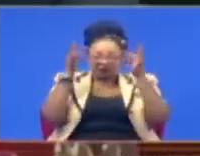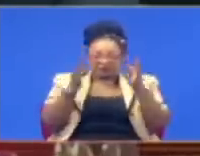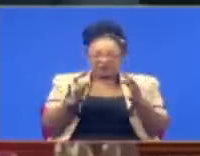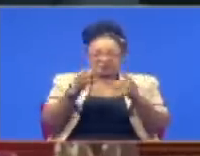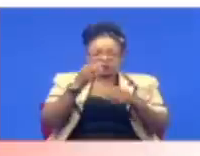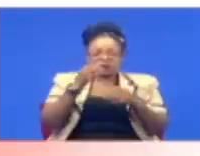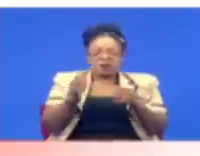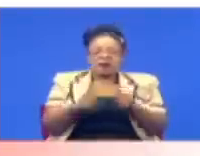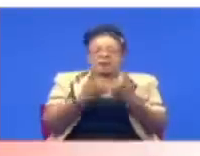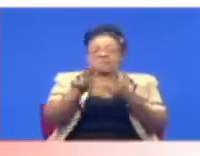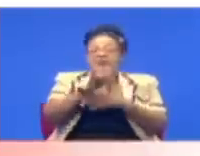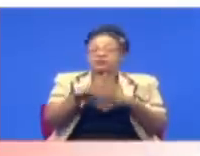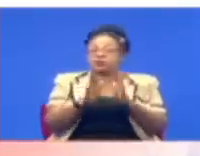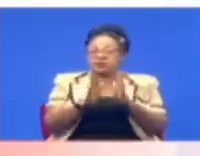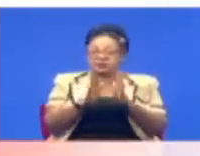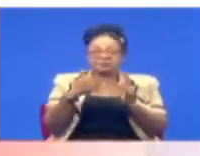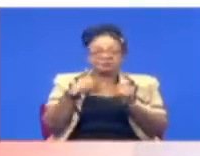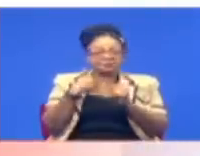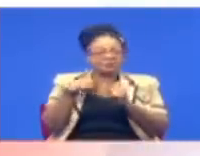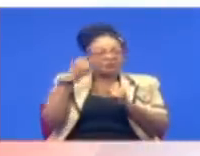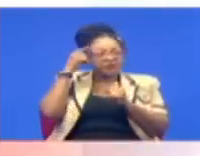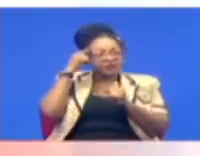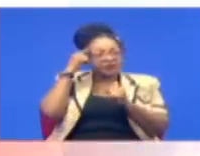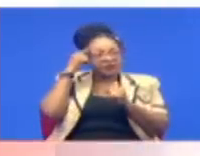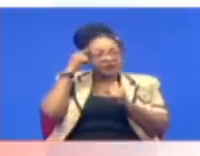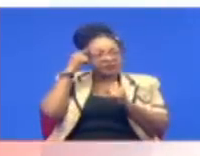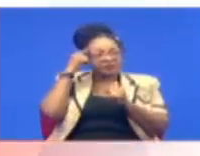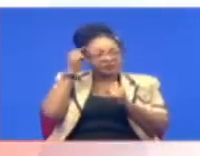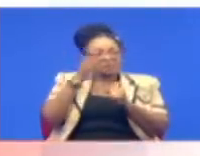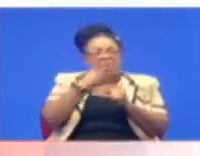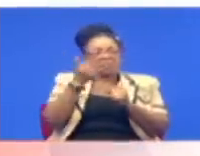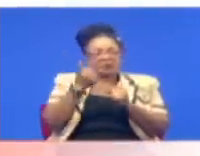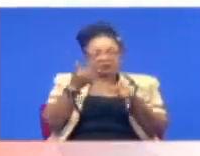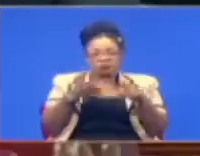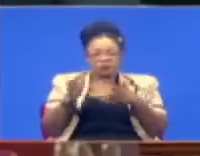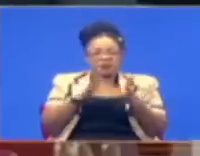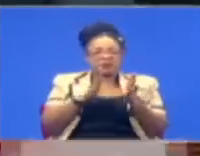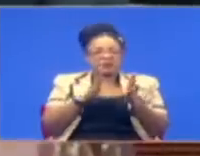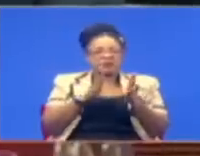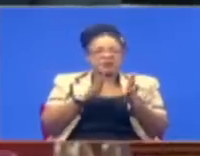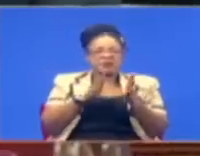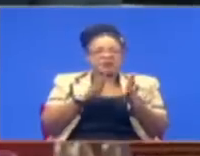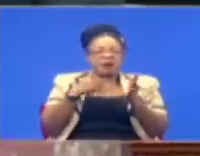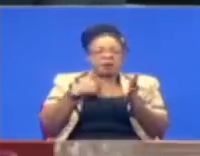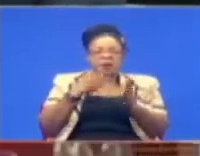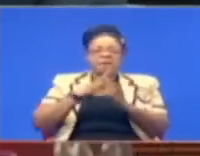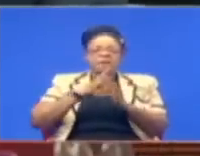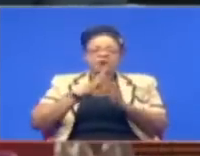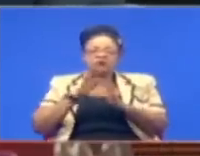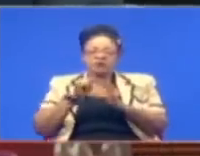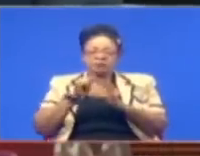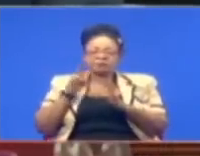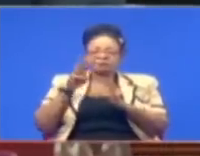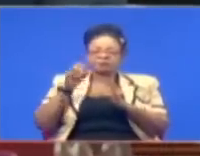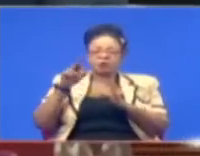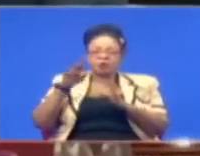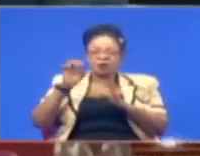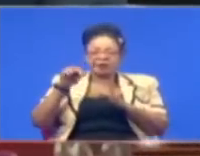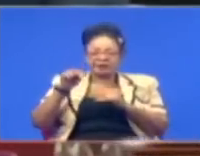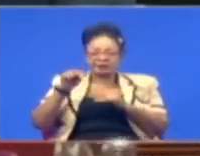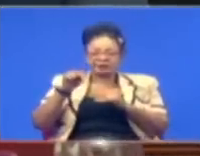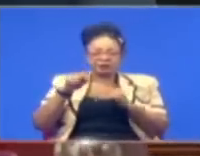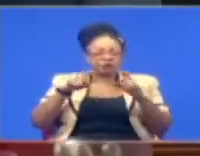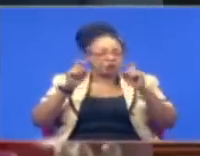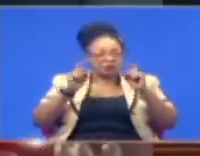way it is. I think the middle ground is this. I'll borrow heavily from Warren. You do not need